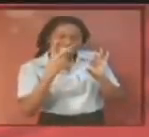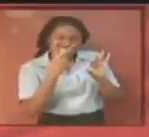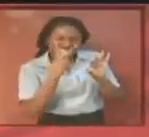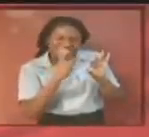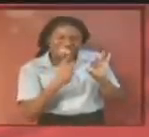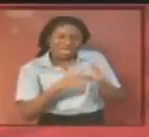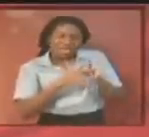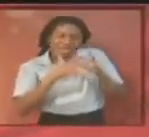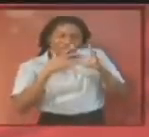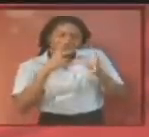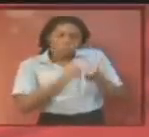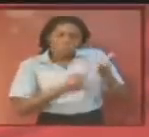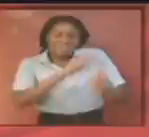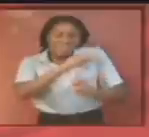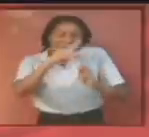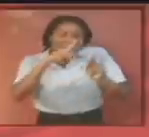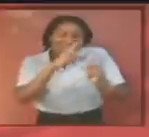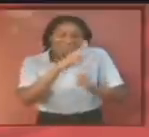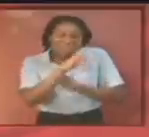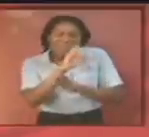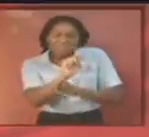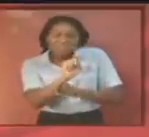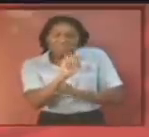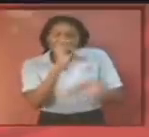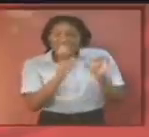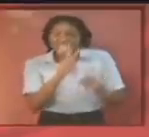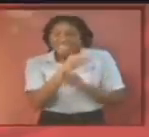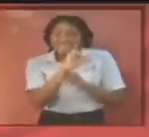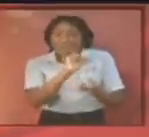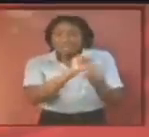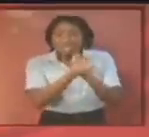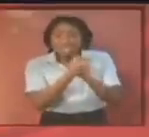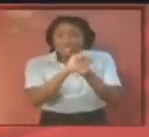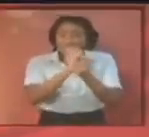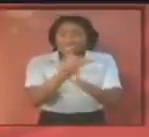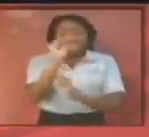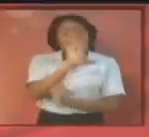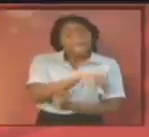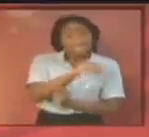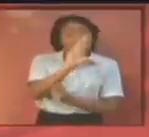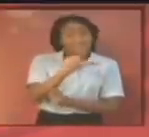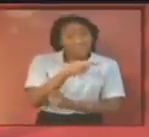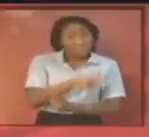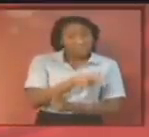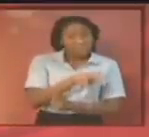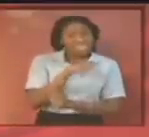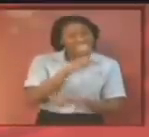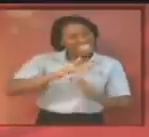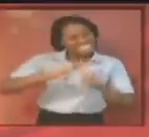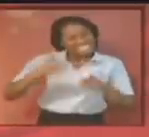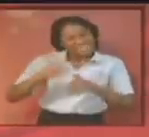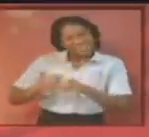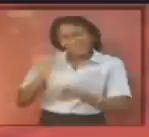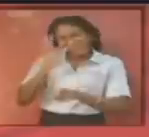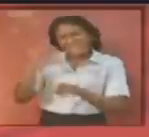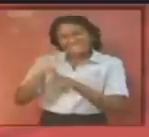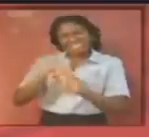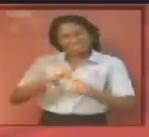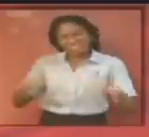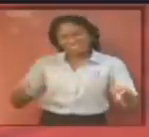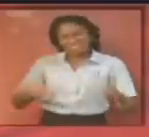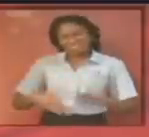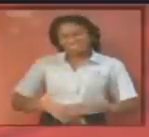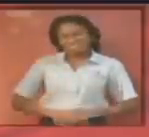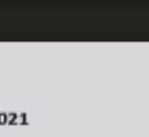to detect and fully characterize new variants and to unambiguously type existing ones. May I have the